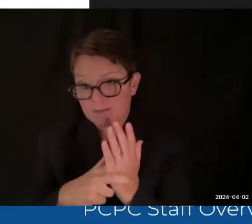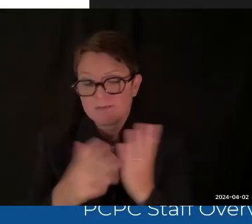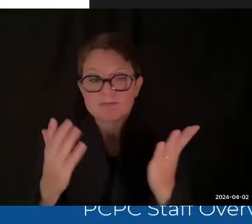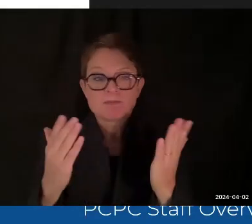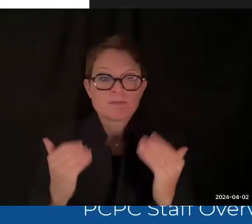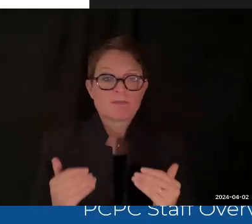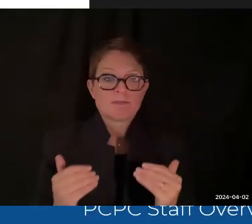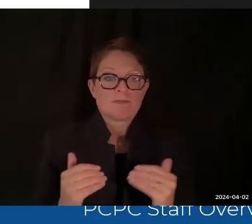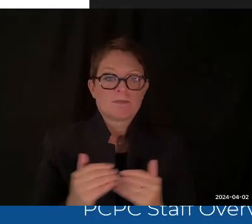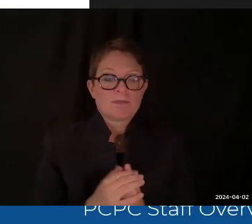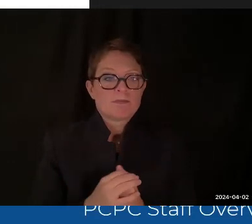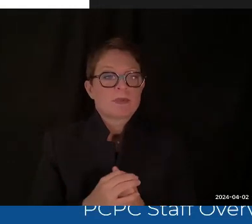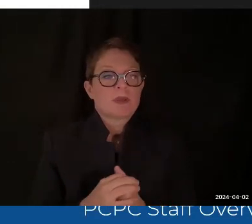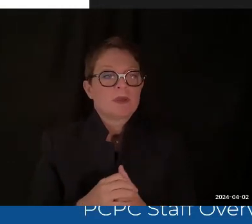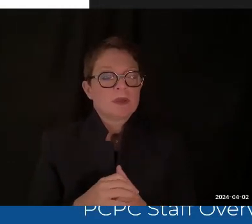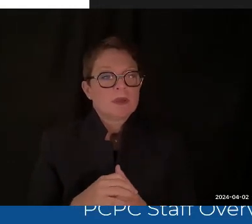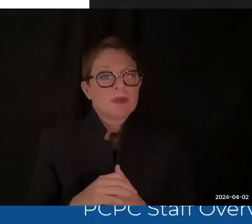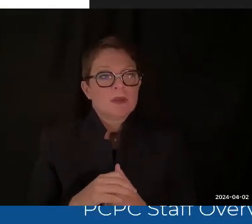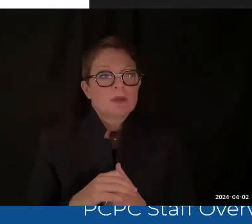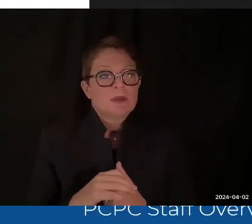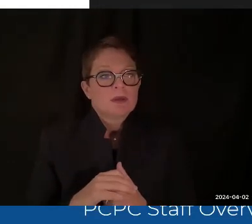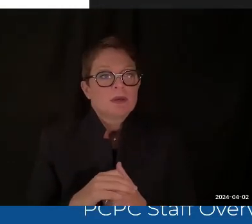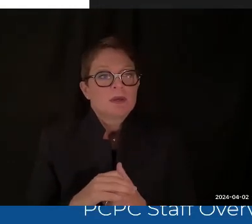Next slide.